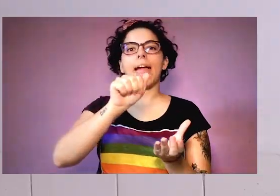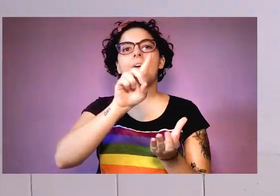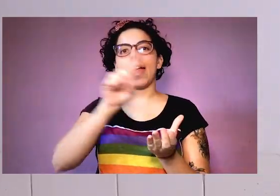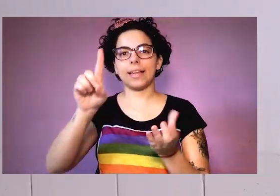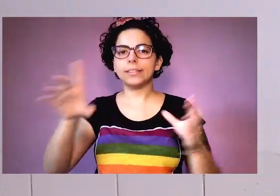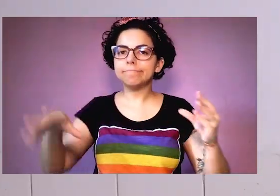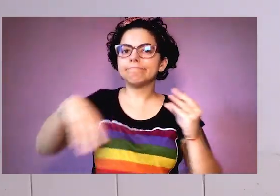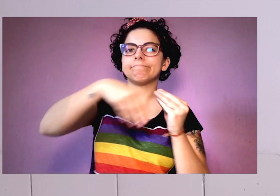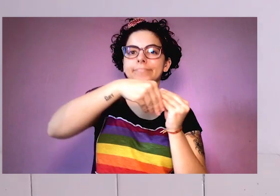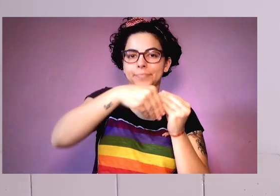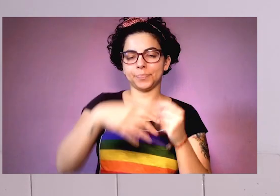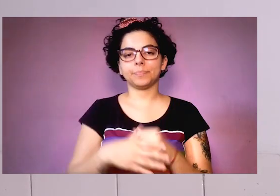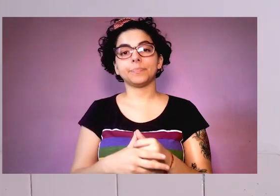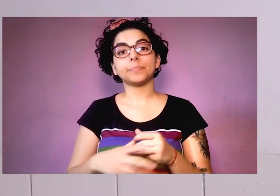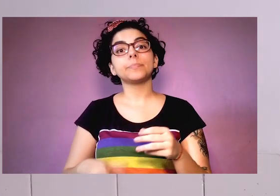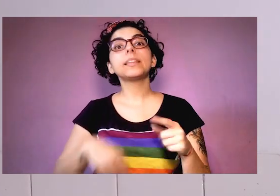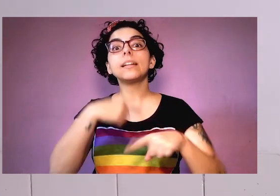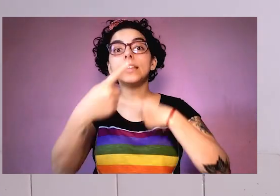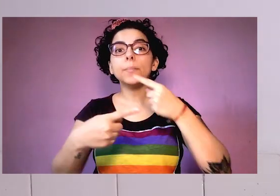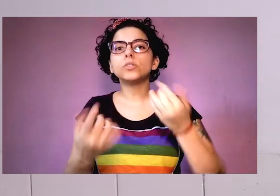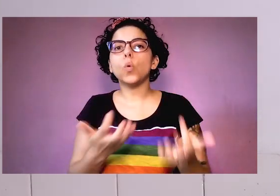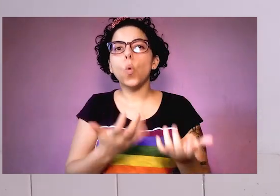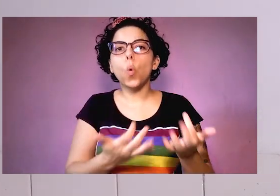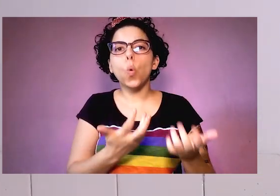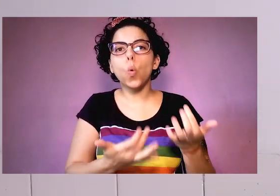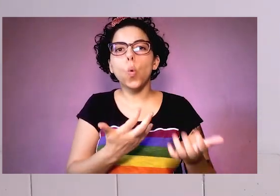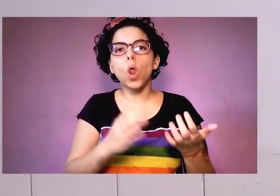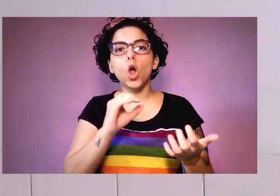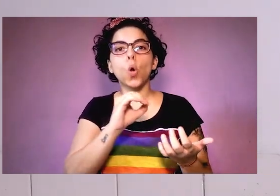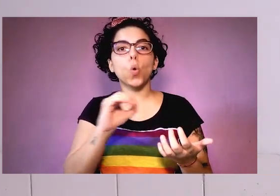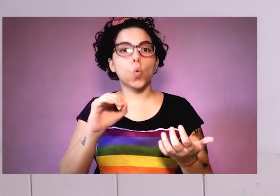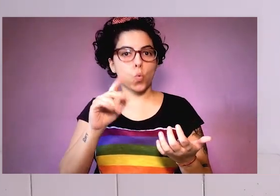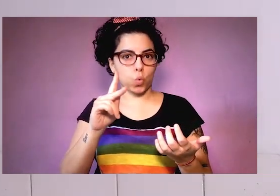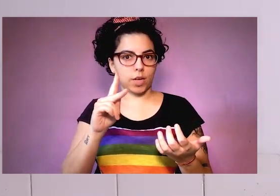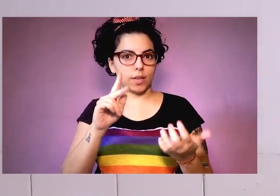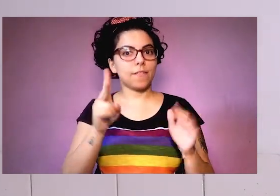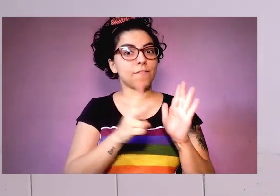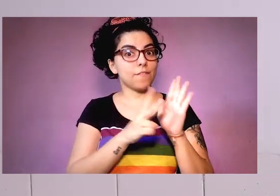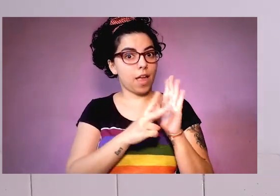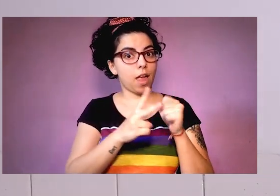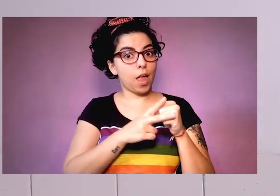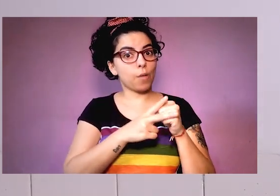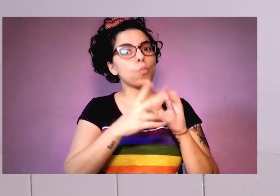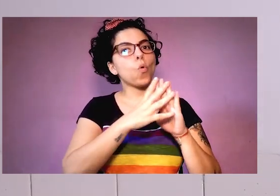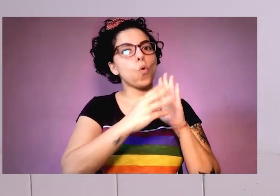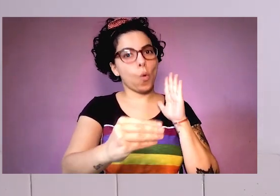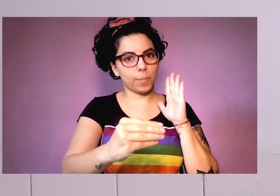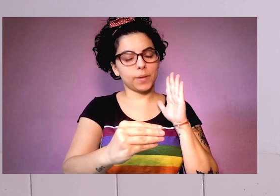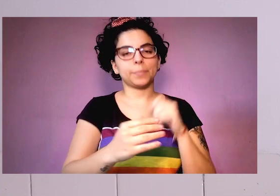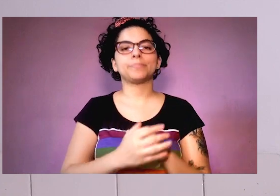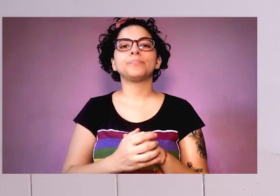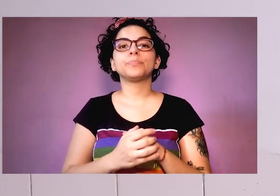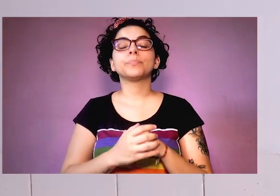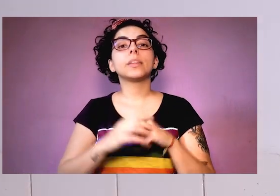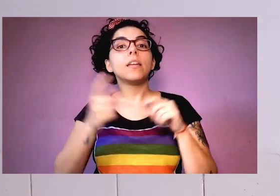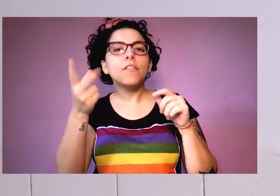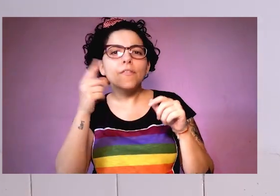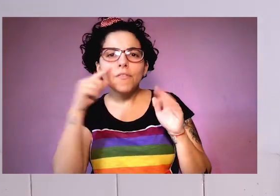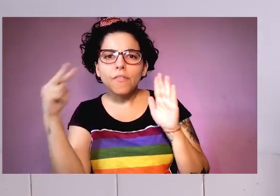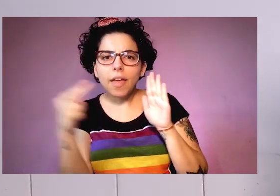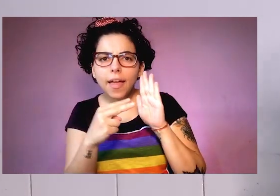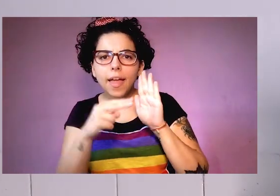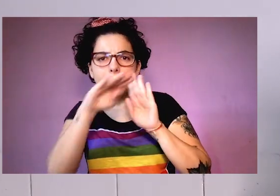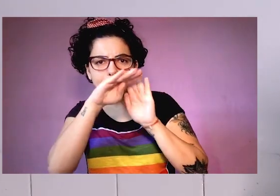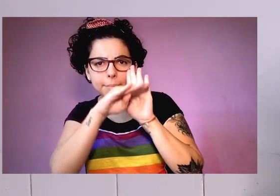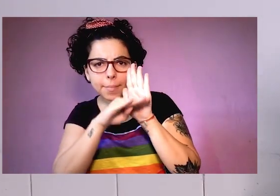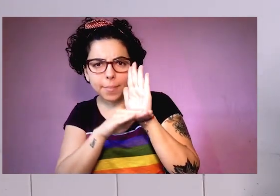add. Cook for 9 minutes. Repeat, cook. Make sure to